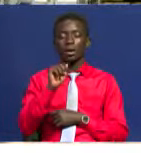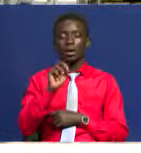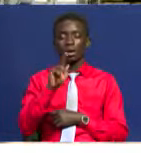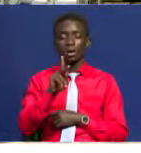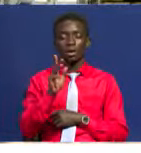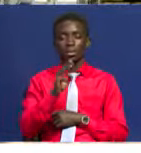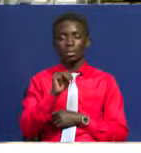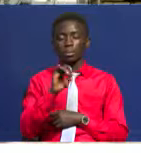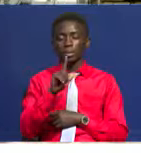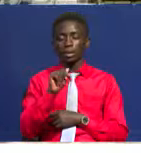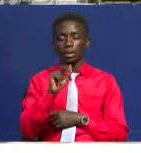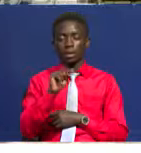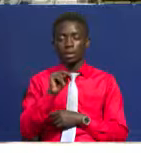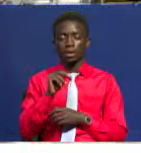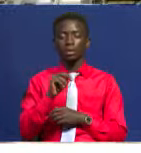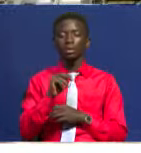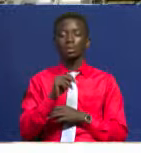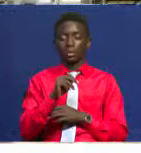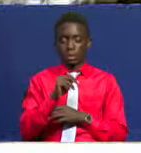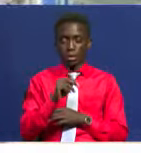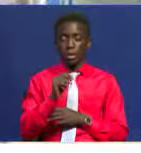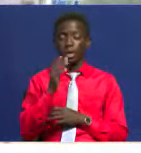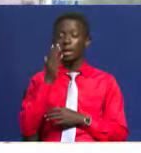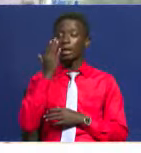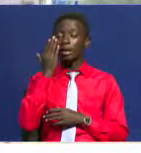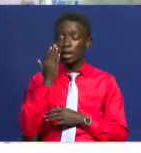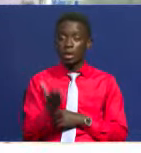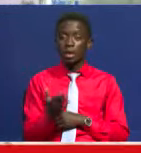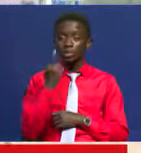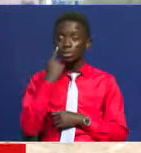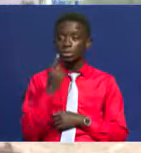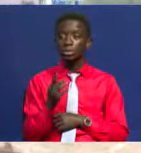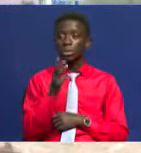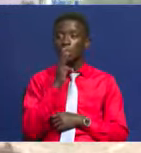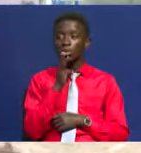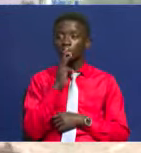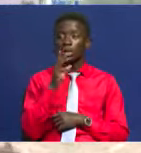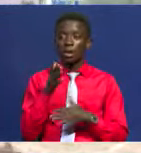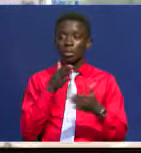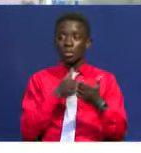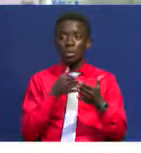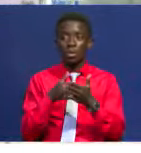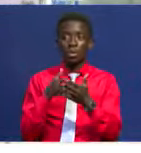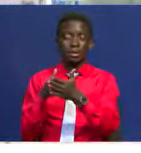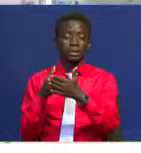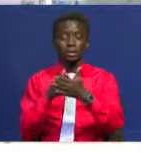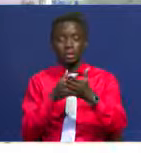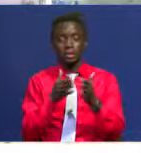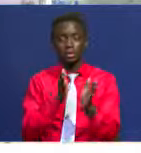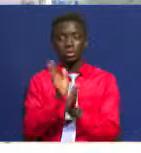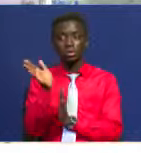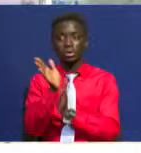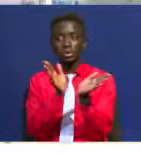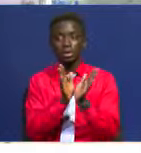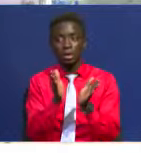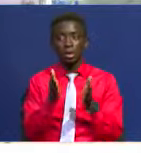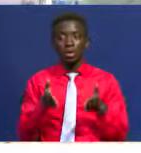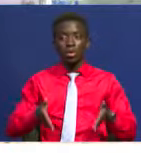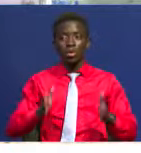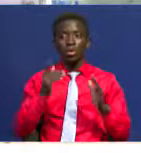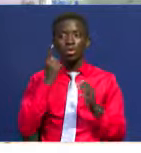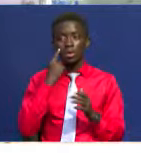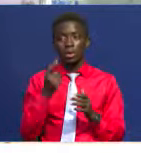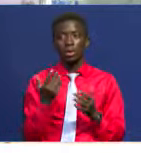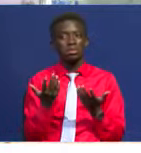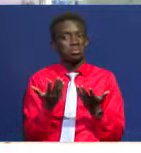very well. This particular water bowls are blocking that street. Yes, the road is still open for traffic, except that one